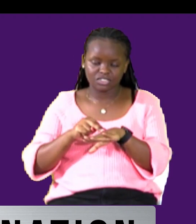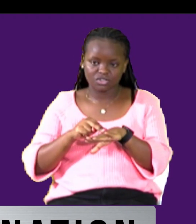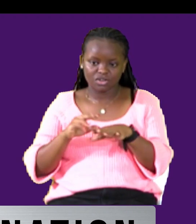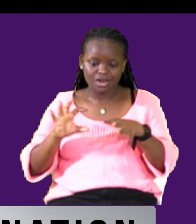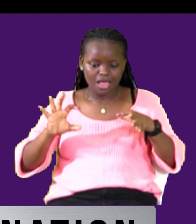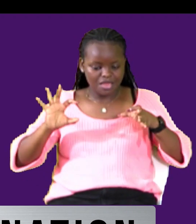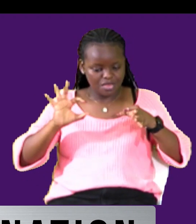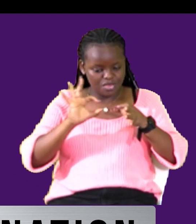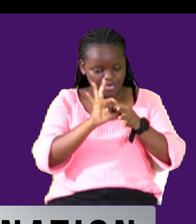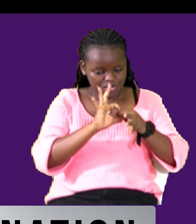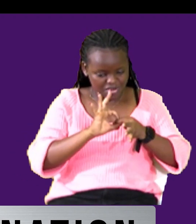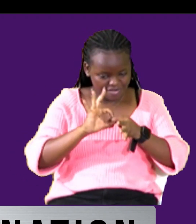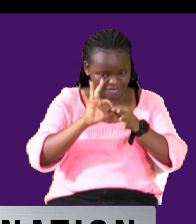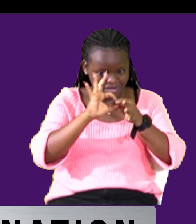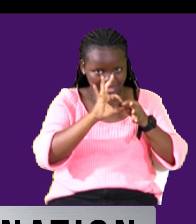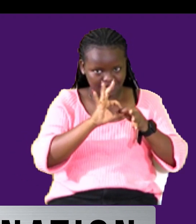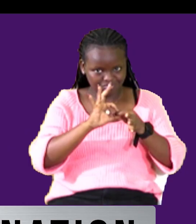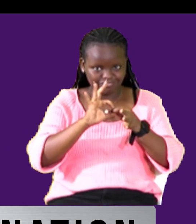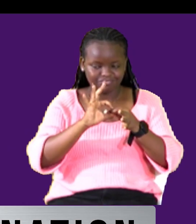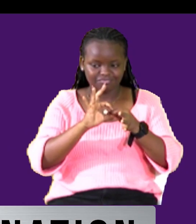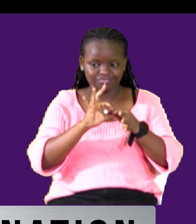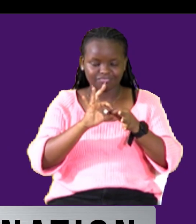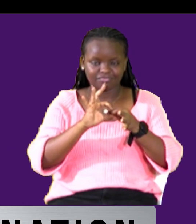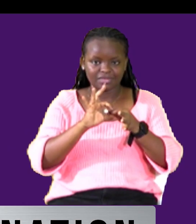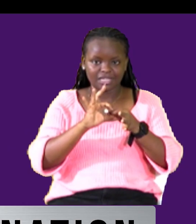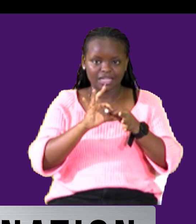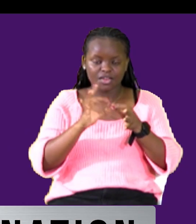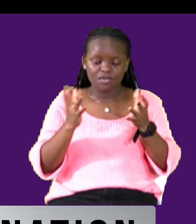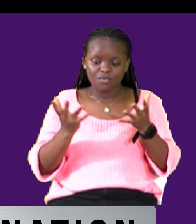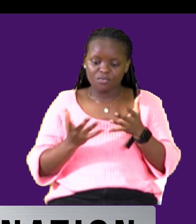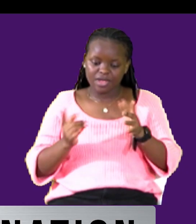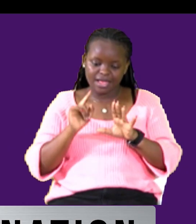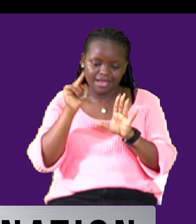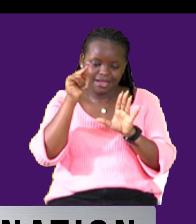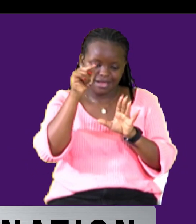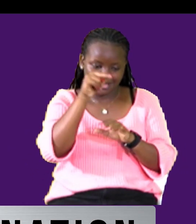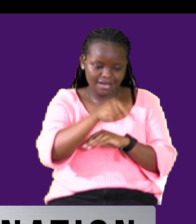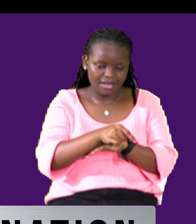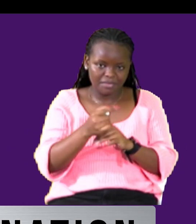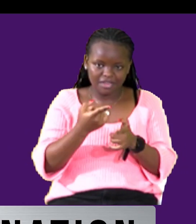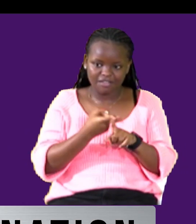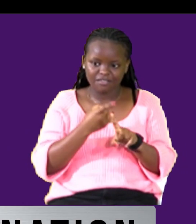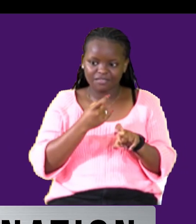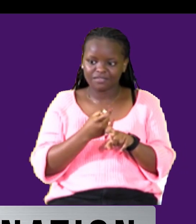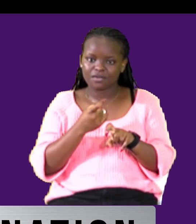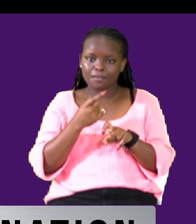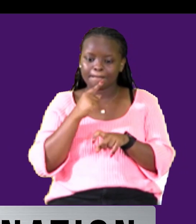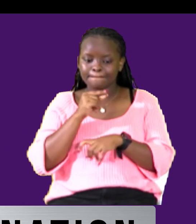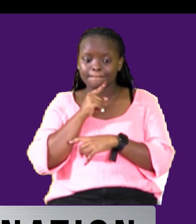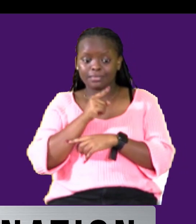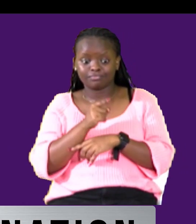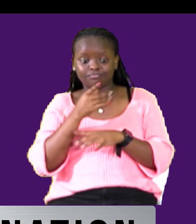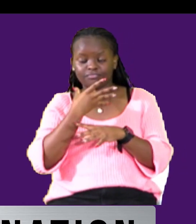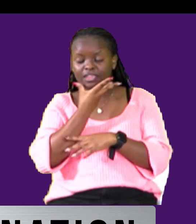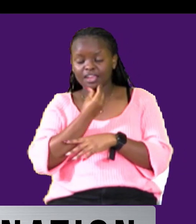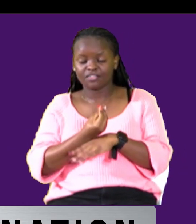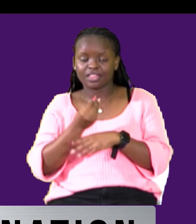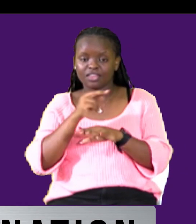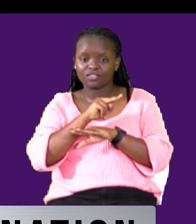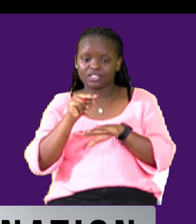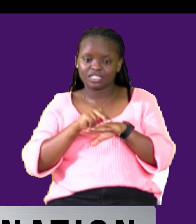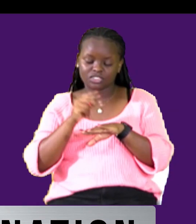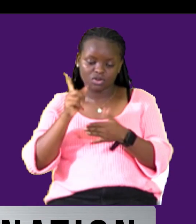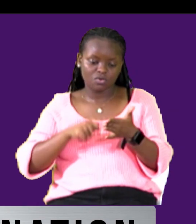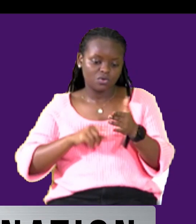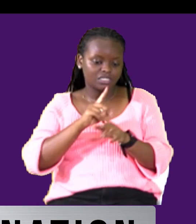factor of, irrespective of where he has come in from, he is the father of the nation. But what Kenyans